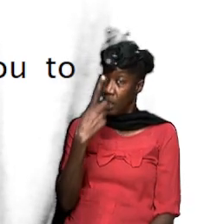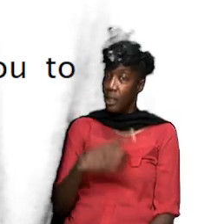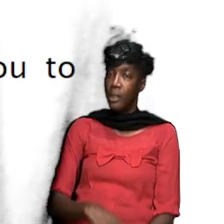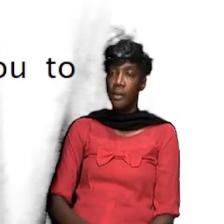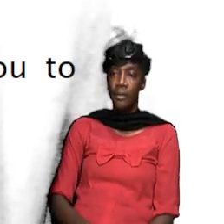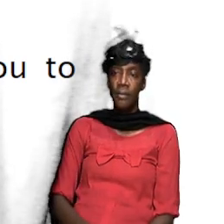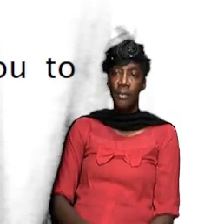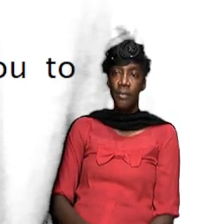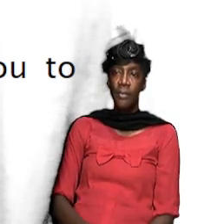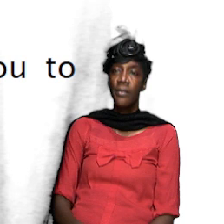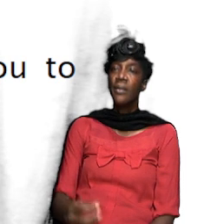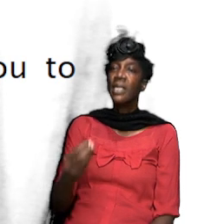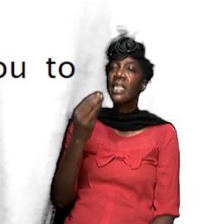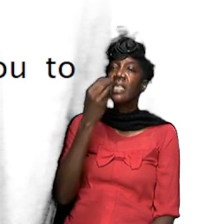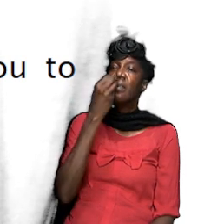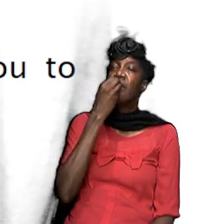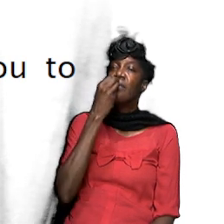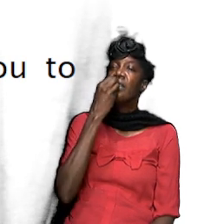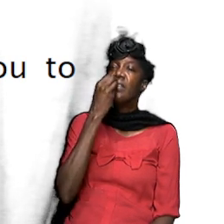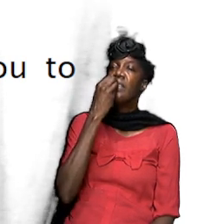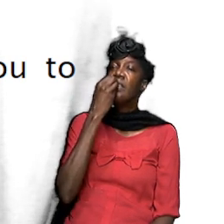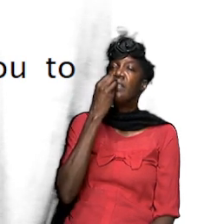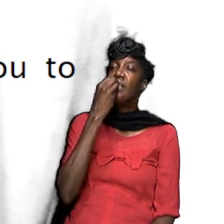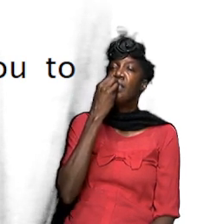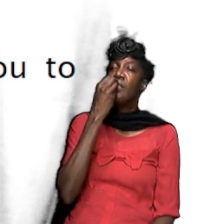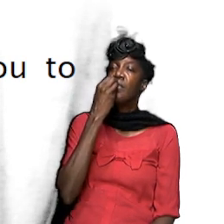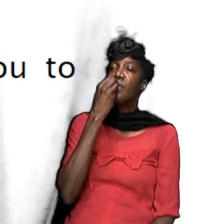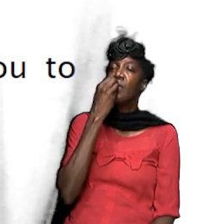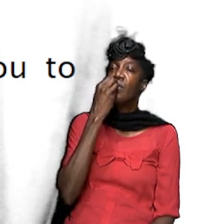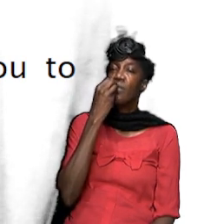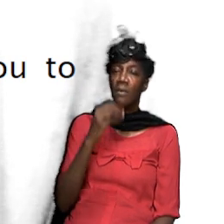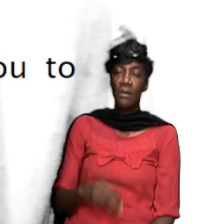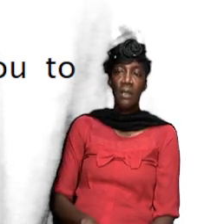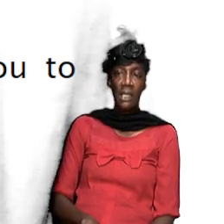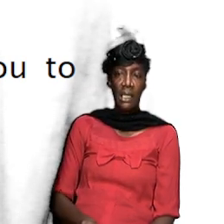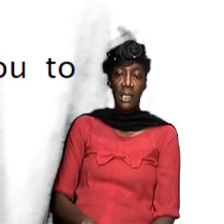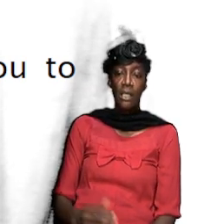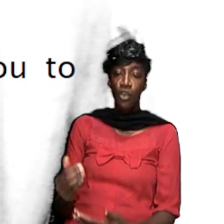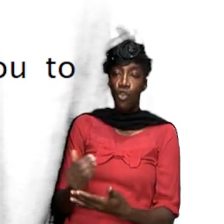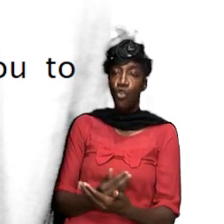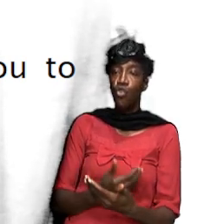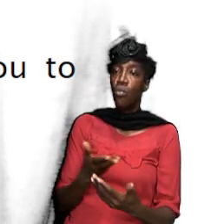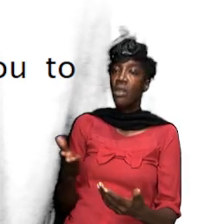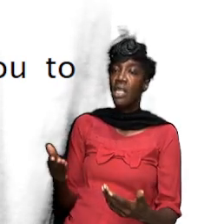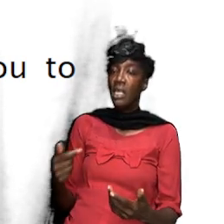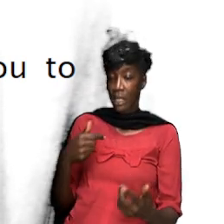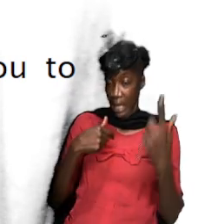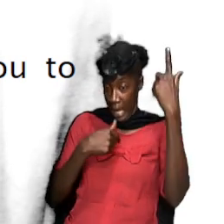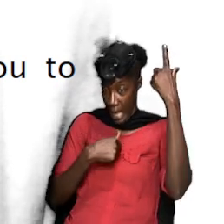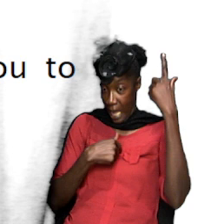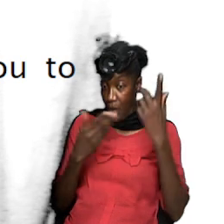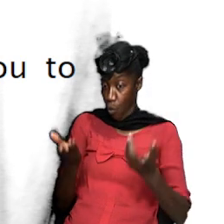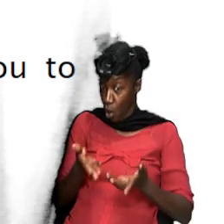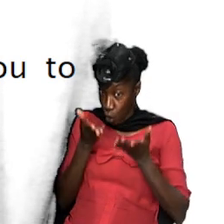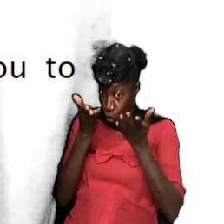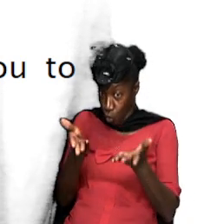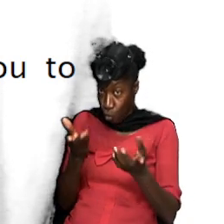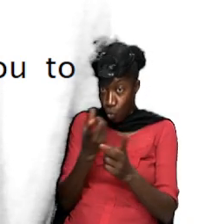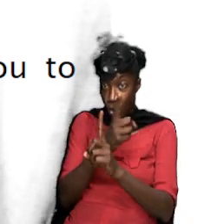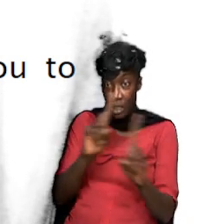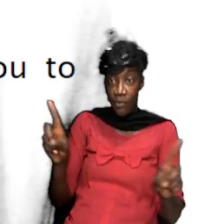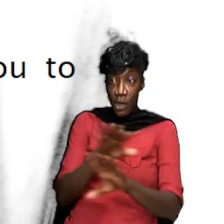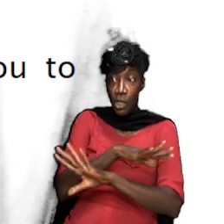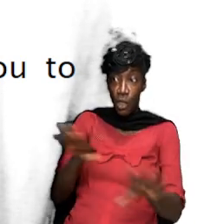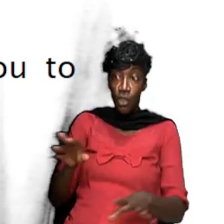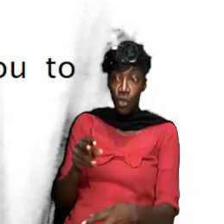They eat certain things, but I want you to be different. So don't eat the